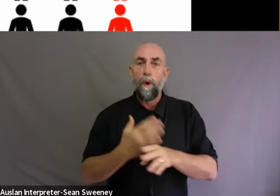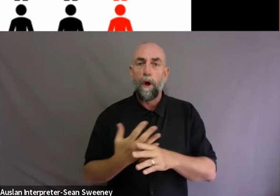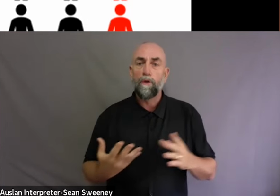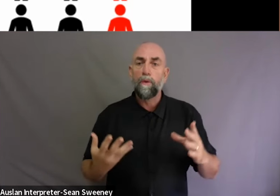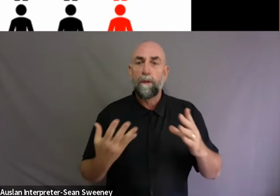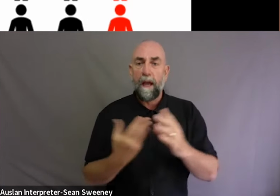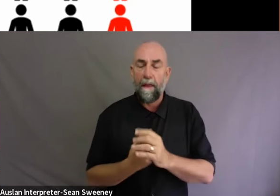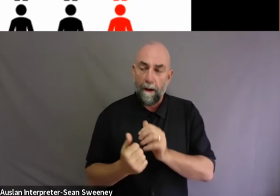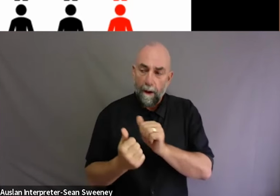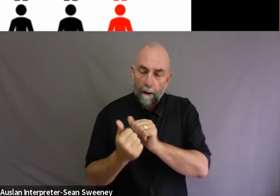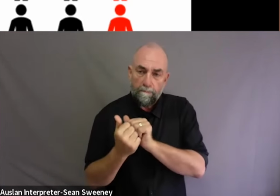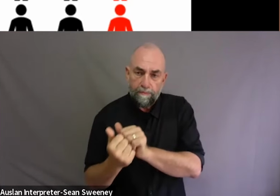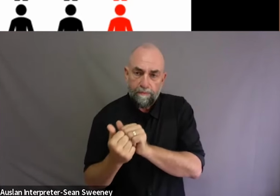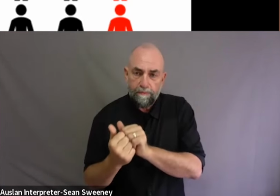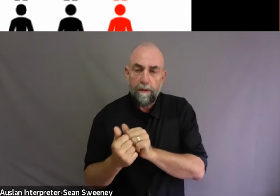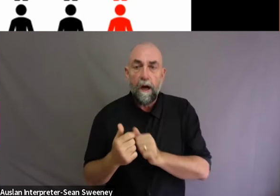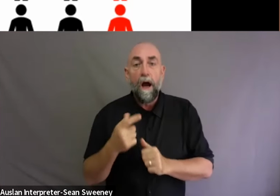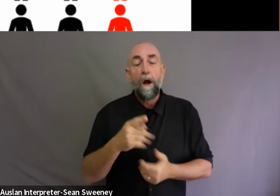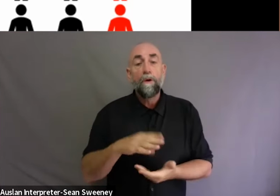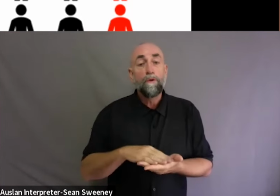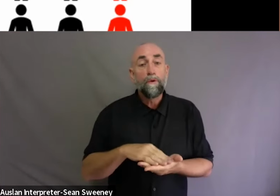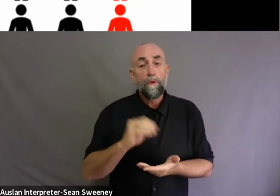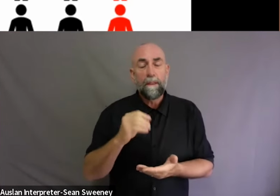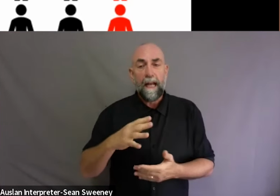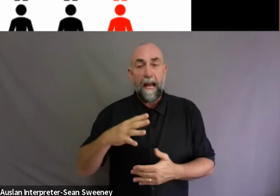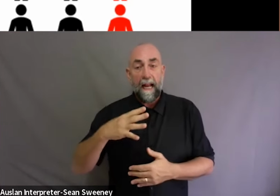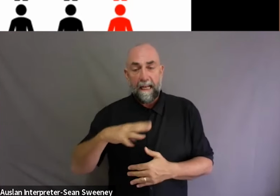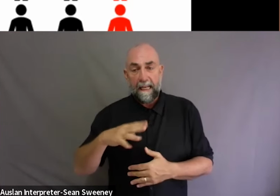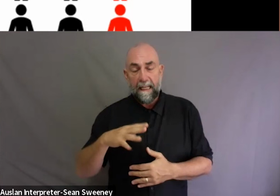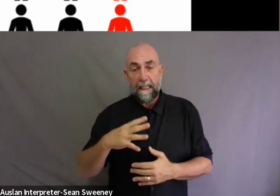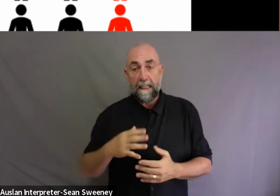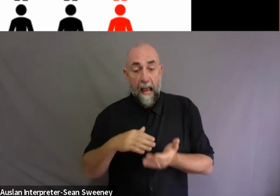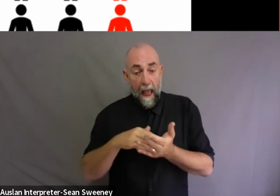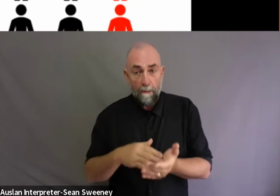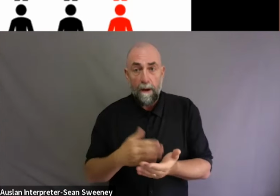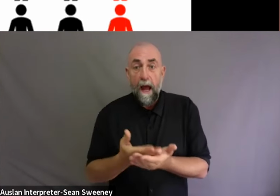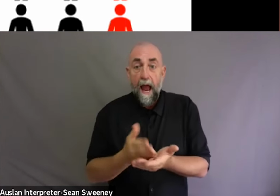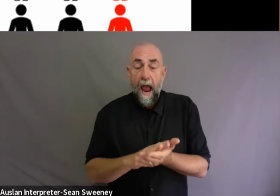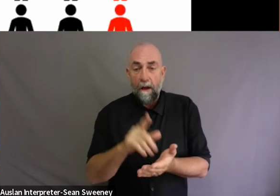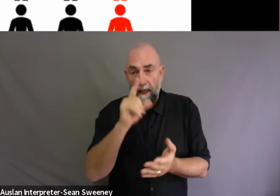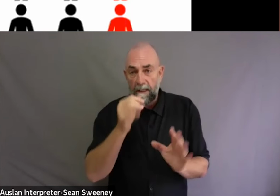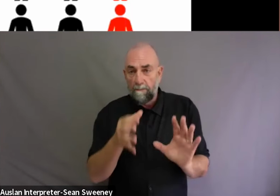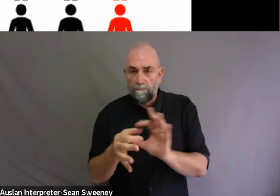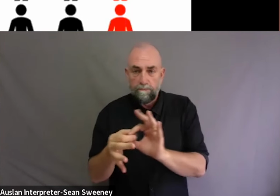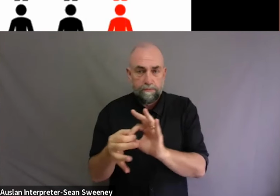student needed support on how to engage with each other. Next slide.